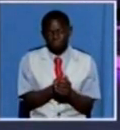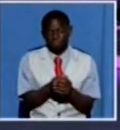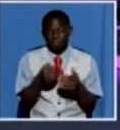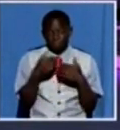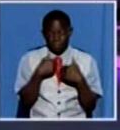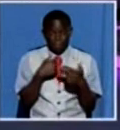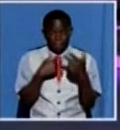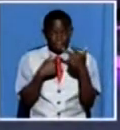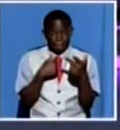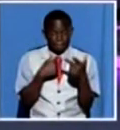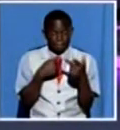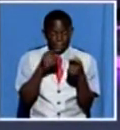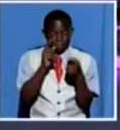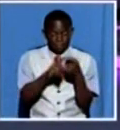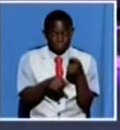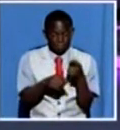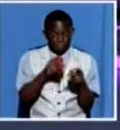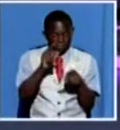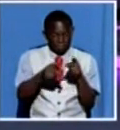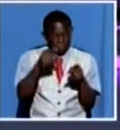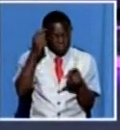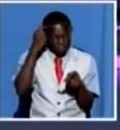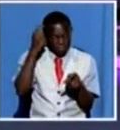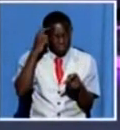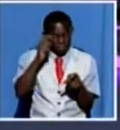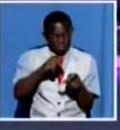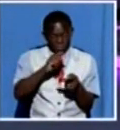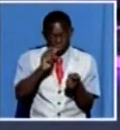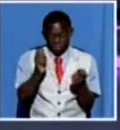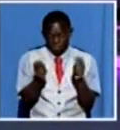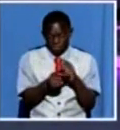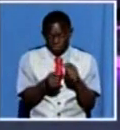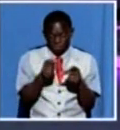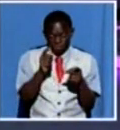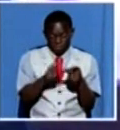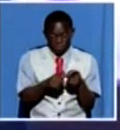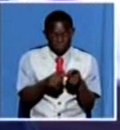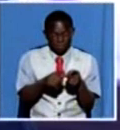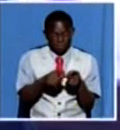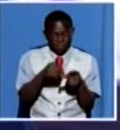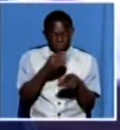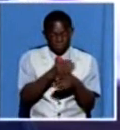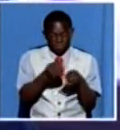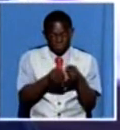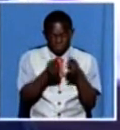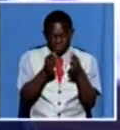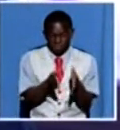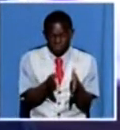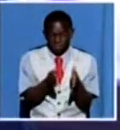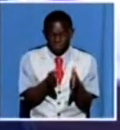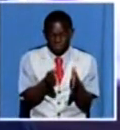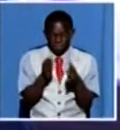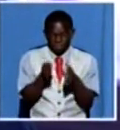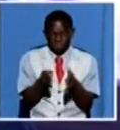One, mindset among Zambians. Two, maybe contractors are taking advantage of the